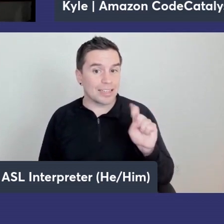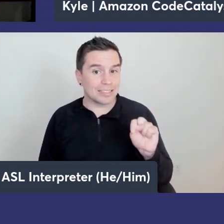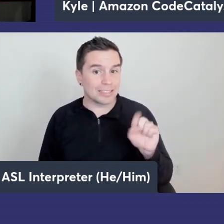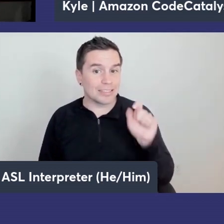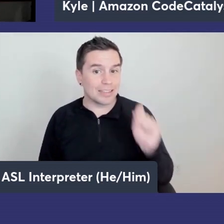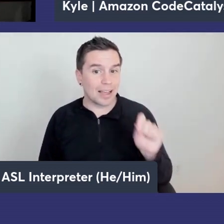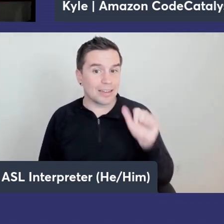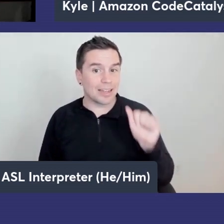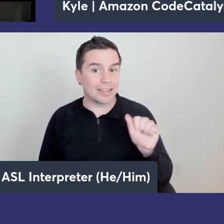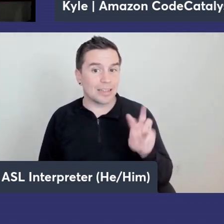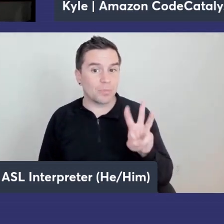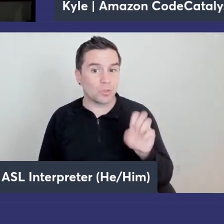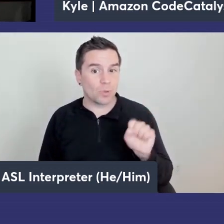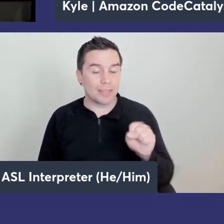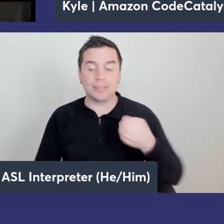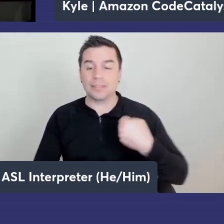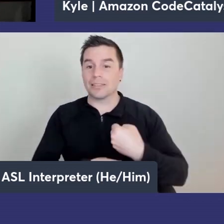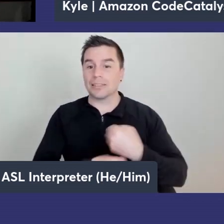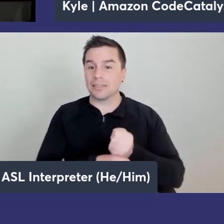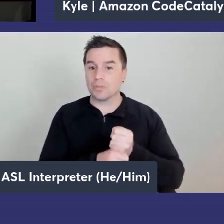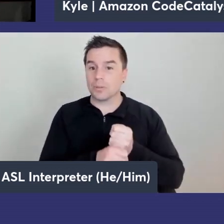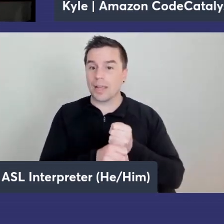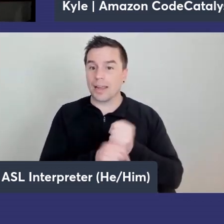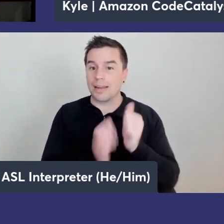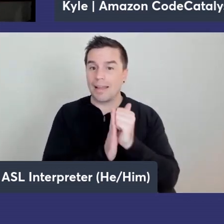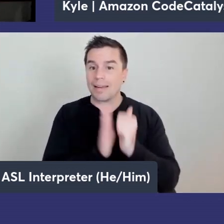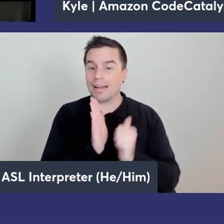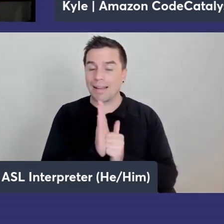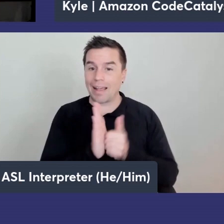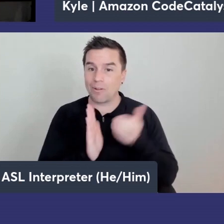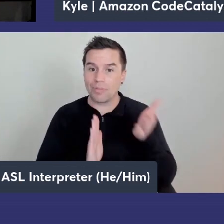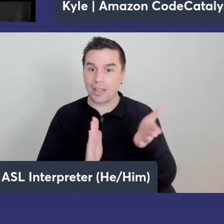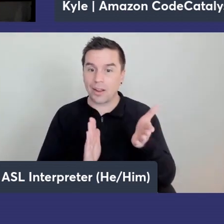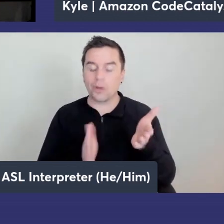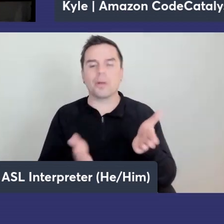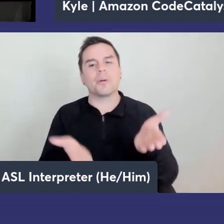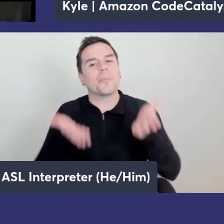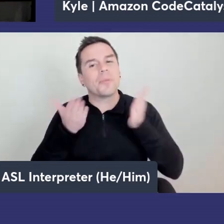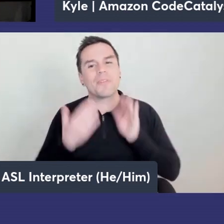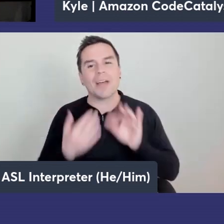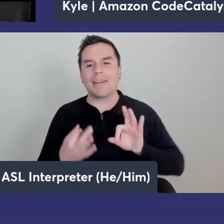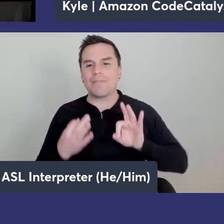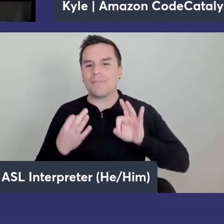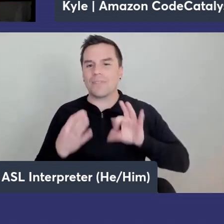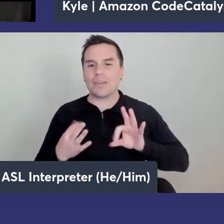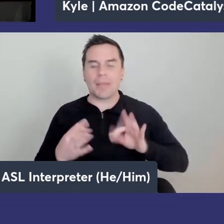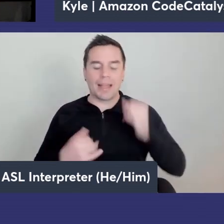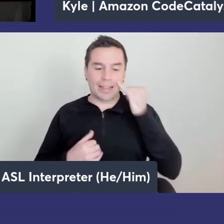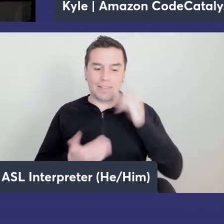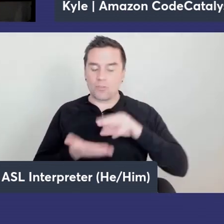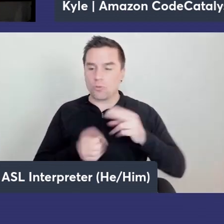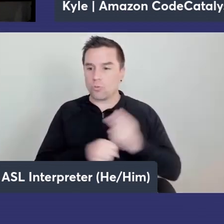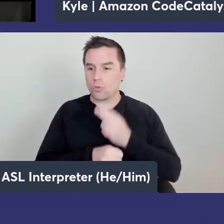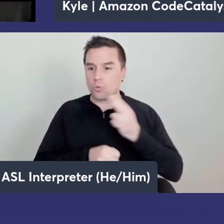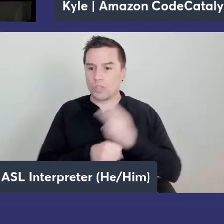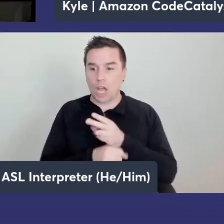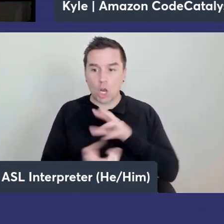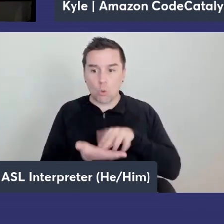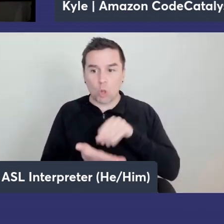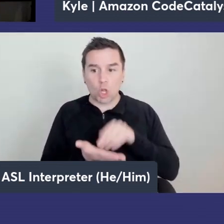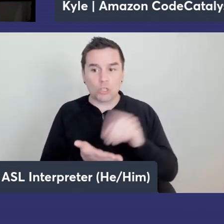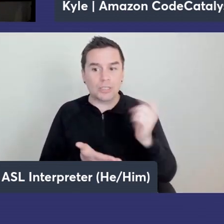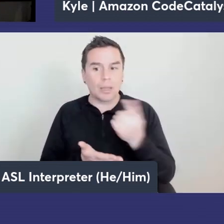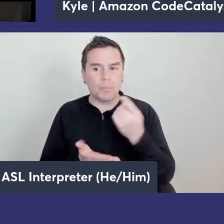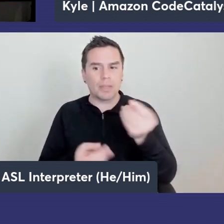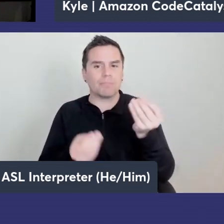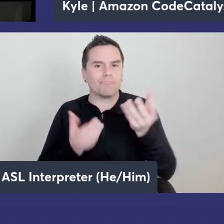CodeCatalyst.aws, create yourself an account, and give us feedback, right? So as you use it and you learn, there's a give feedback button in the upper